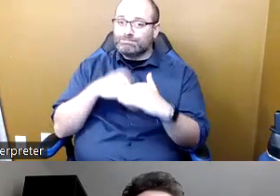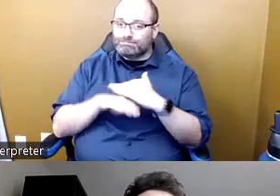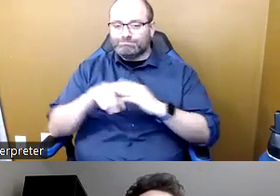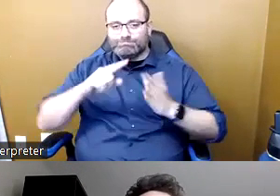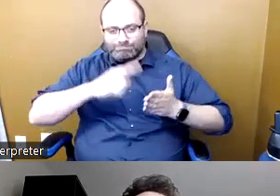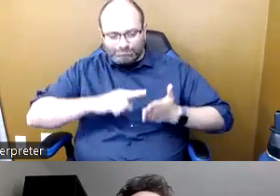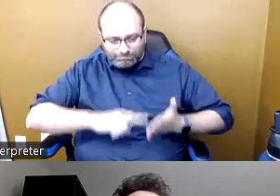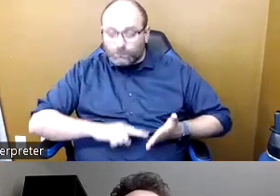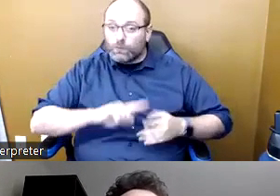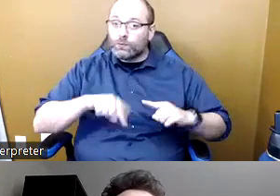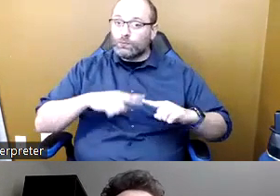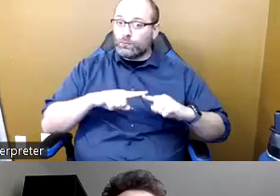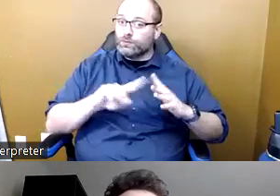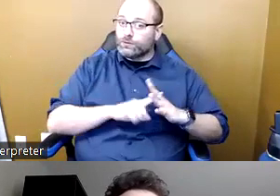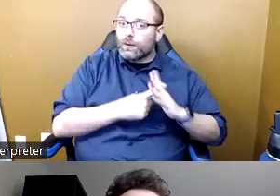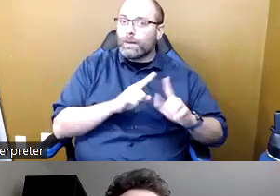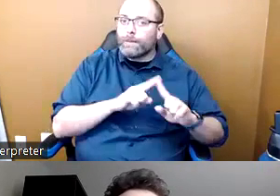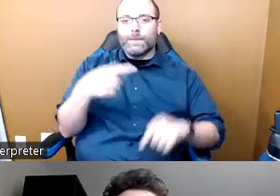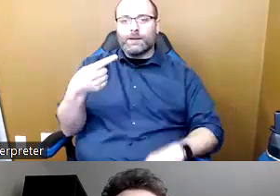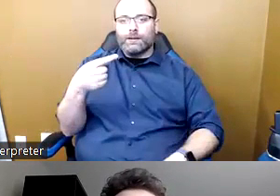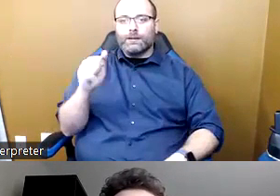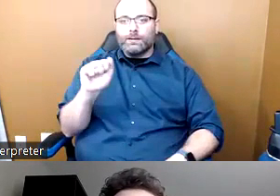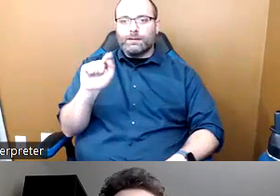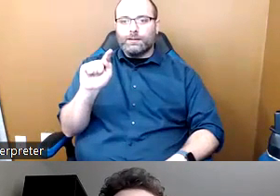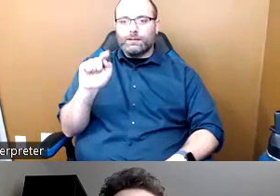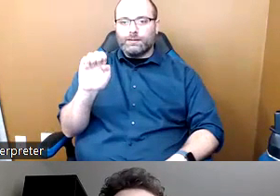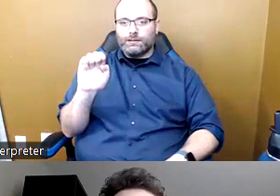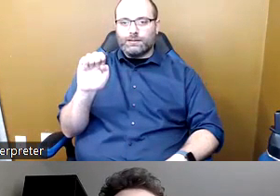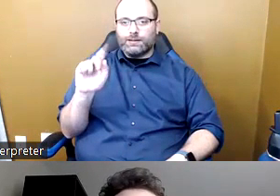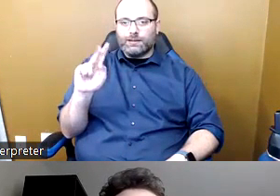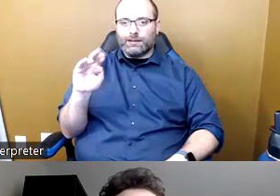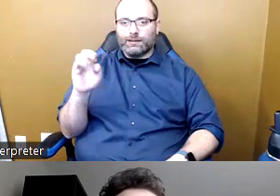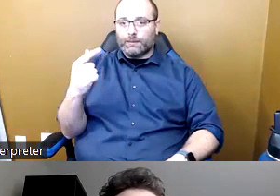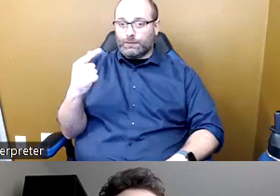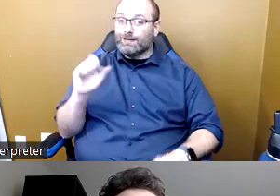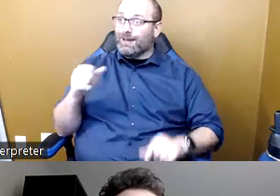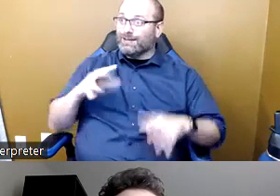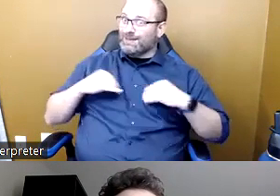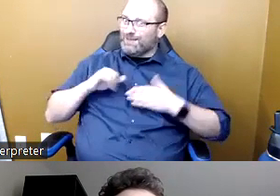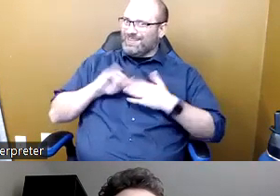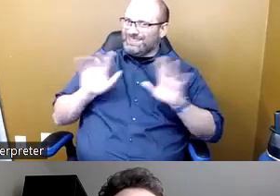you're starting out, but gatekeeping can be, if I can take this one for y'all.